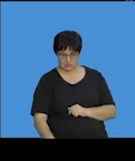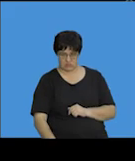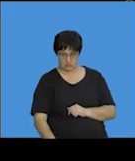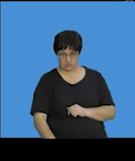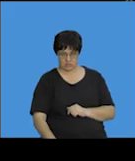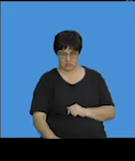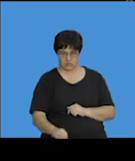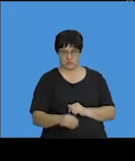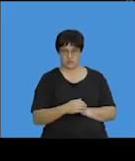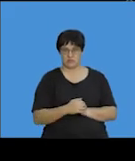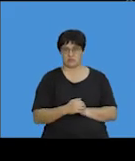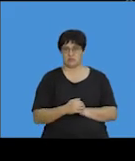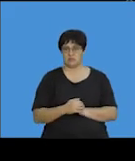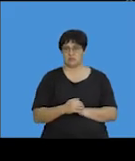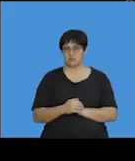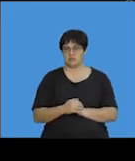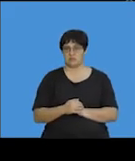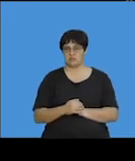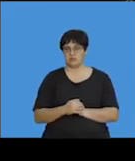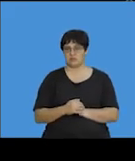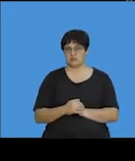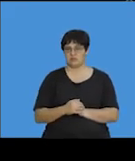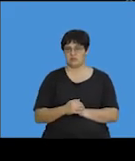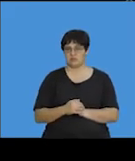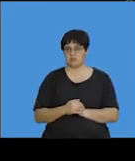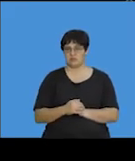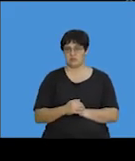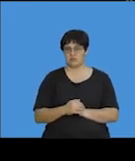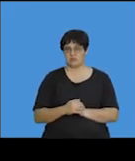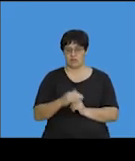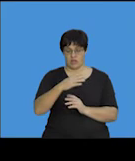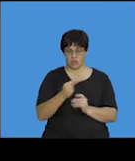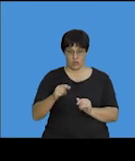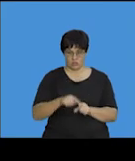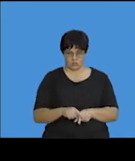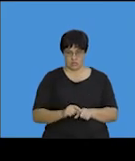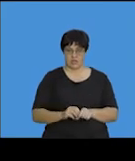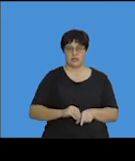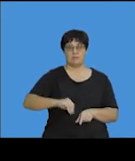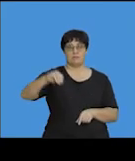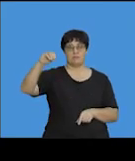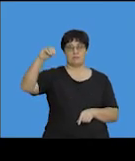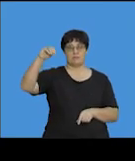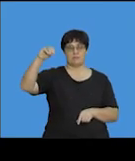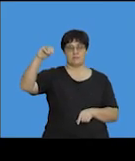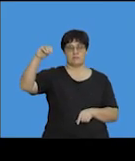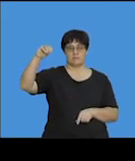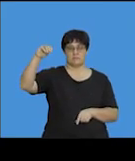and then it bounces once and hits the ground. Bounces once, it comes off the ground, off the